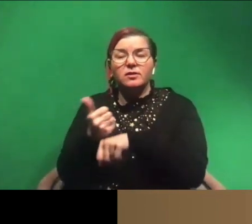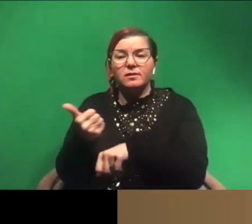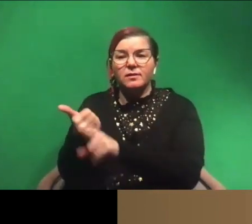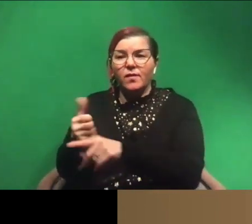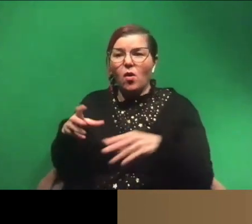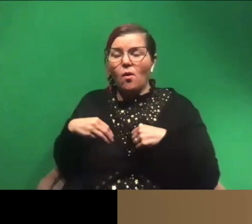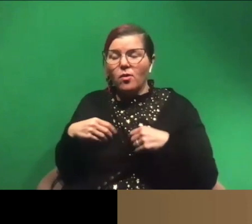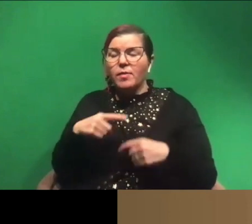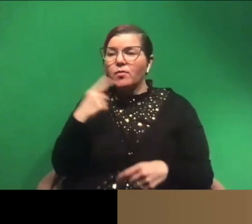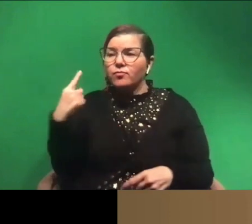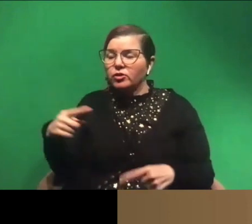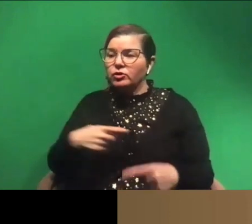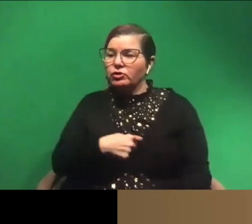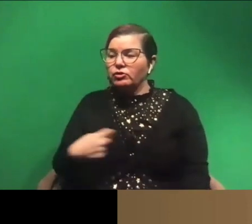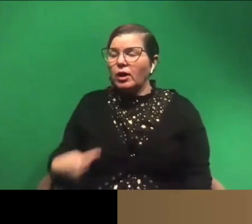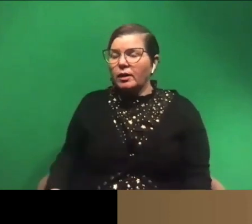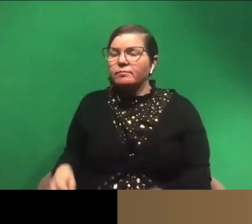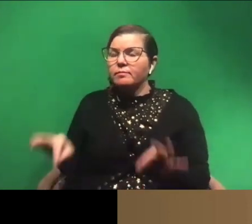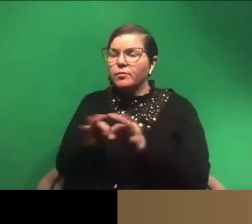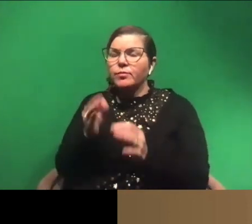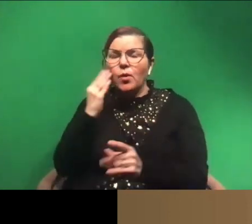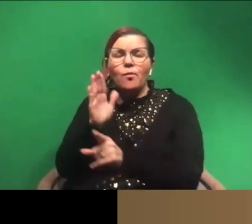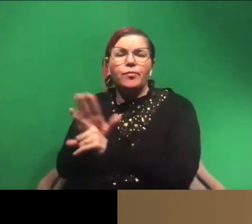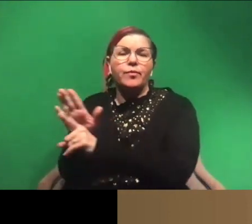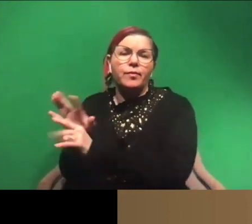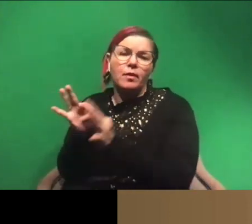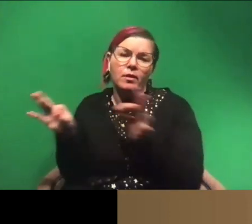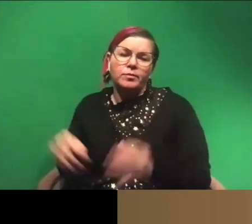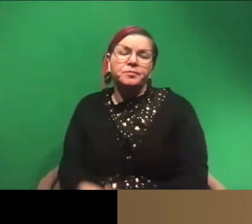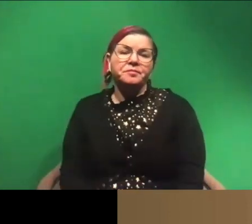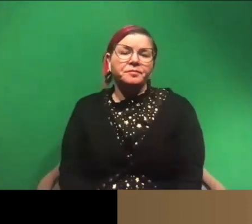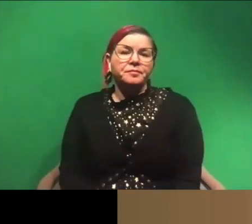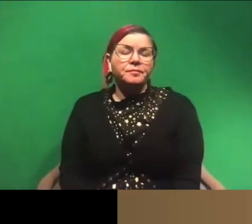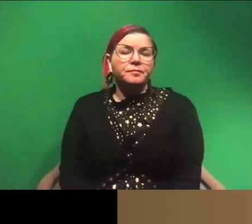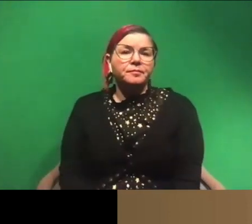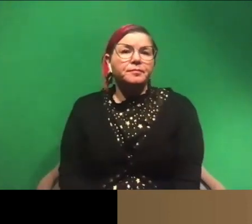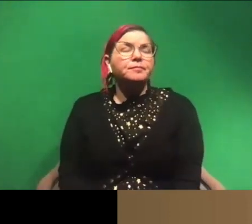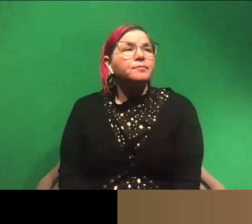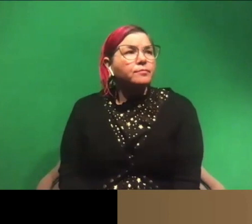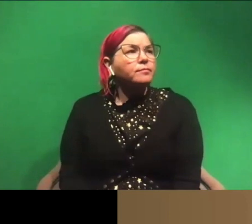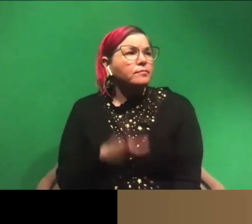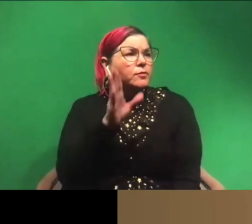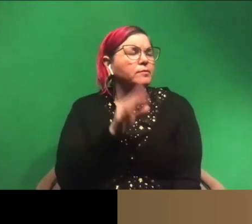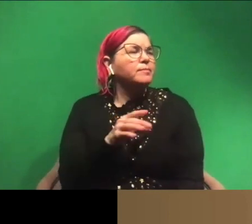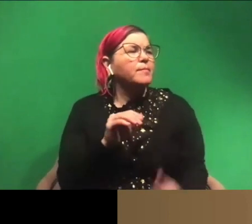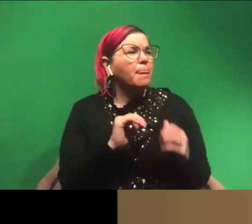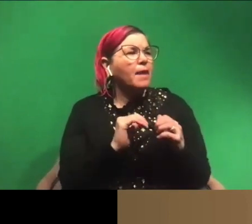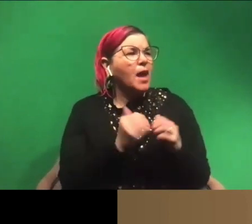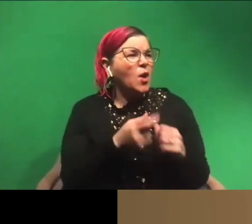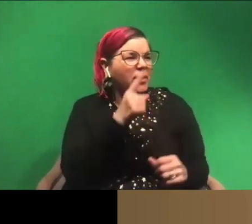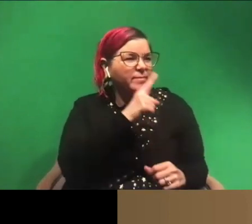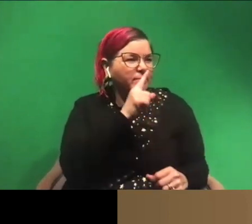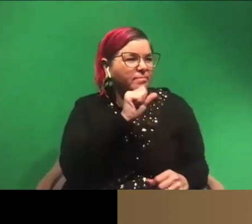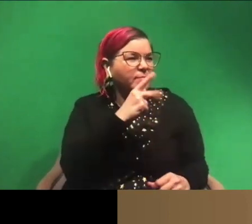or by the Chinese or by someone else, then you're going to want to know that language as well. Awesome. How can we simulate space at